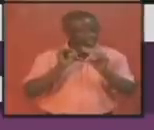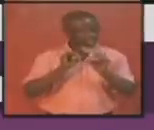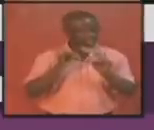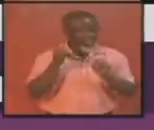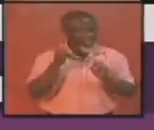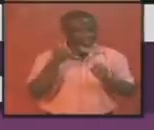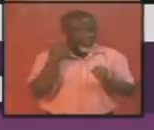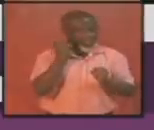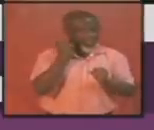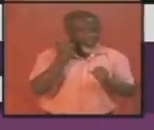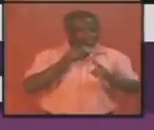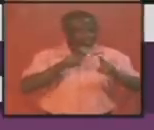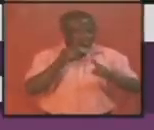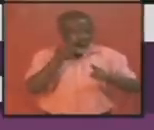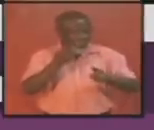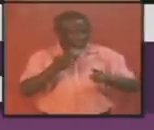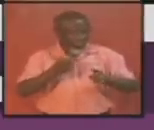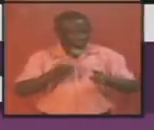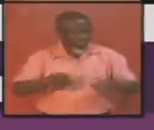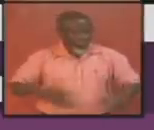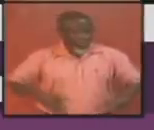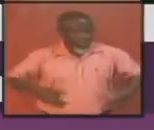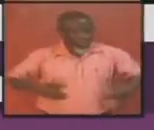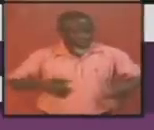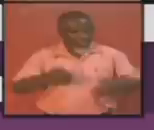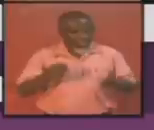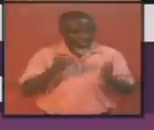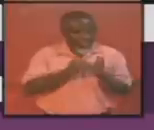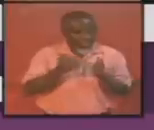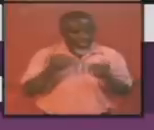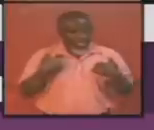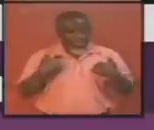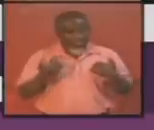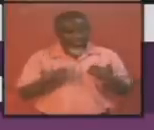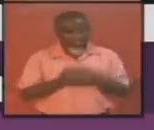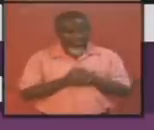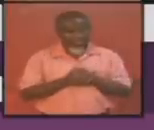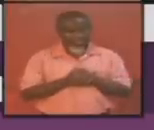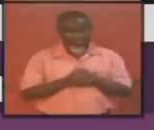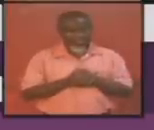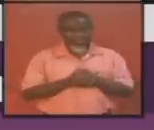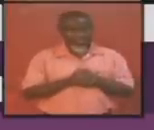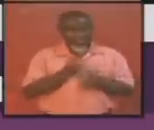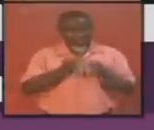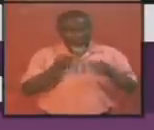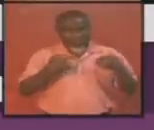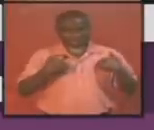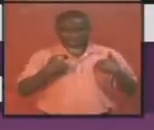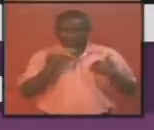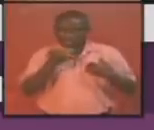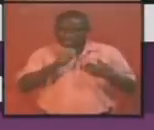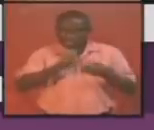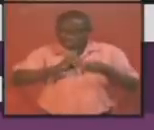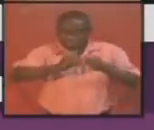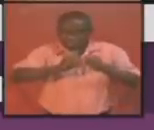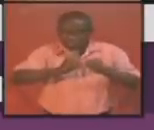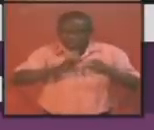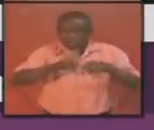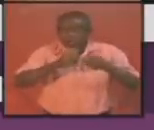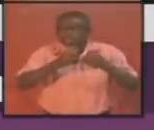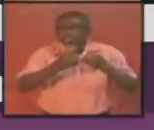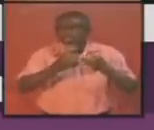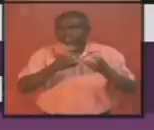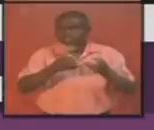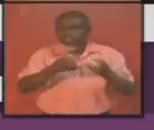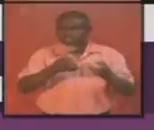monkeys since then? Or is the situation with the monkeys something unusual? And do we have any figures of how many have died, just to get an idea of how